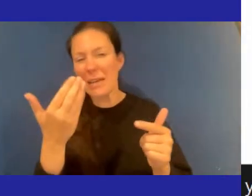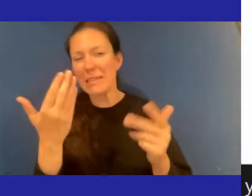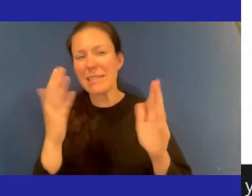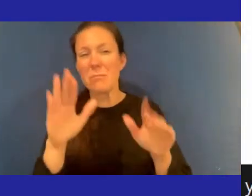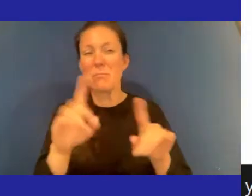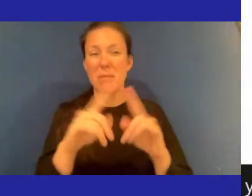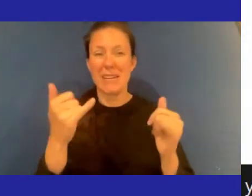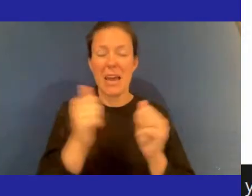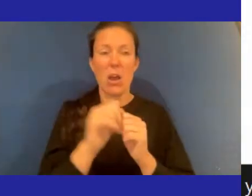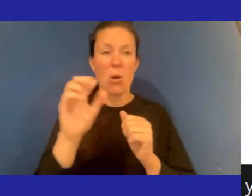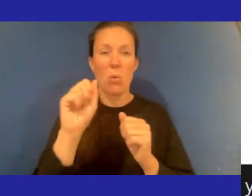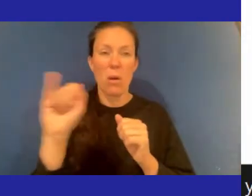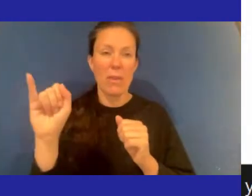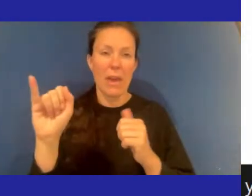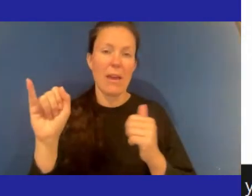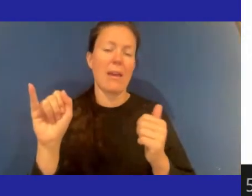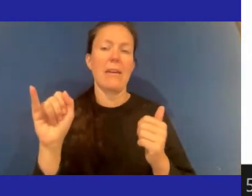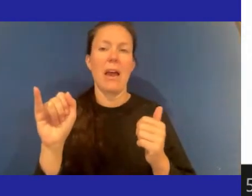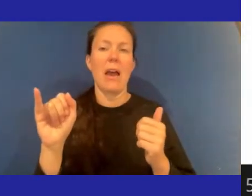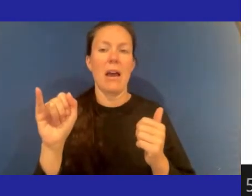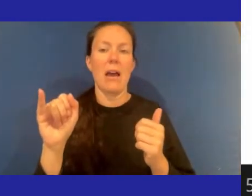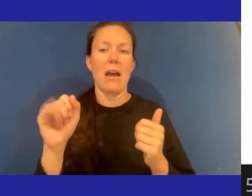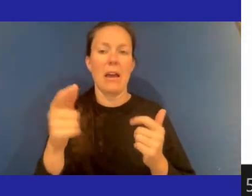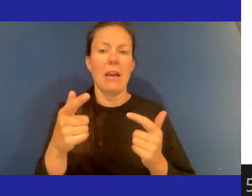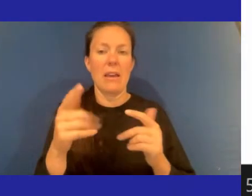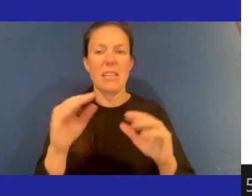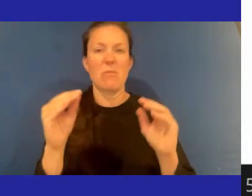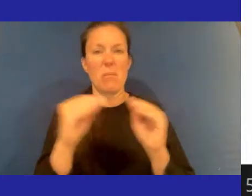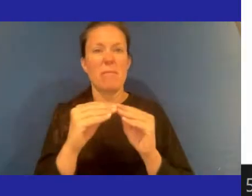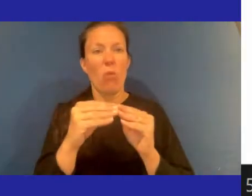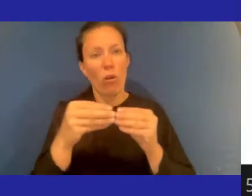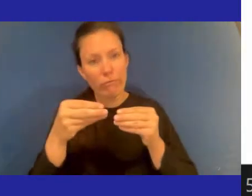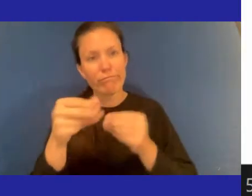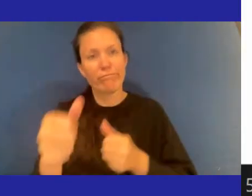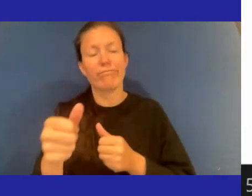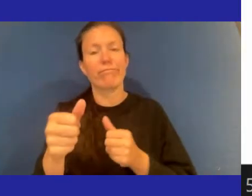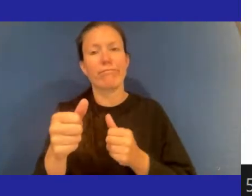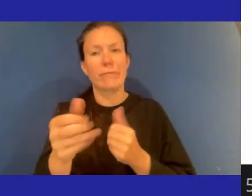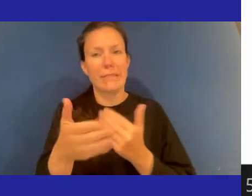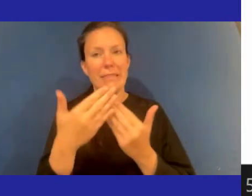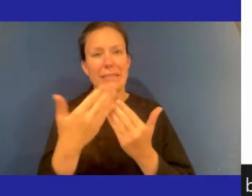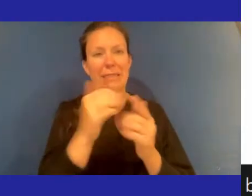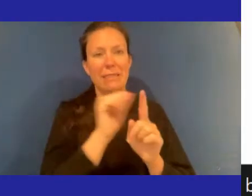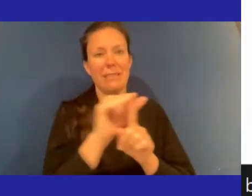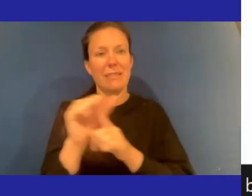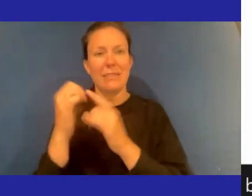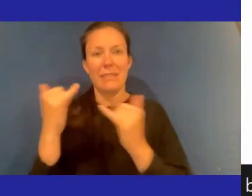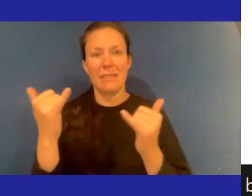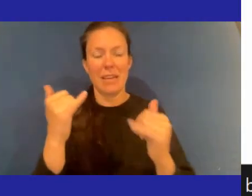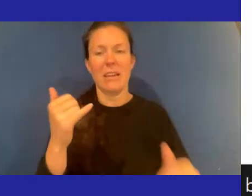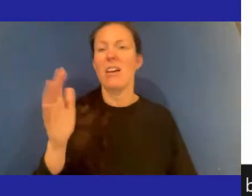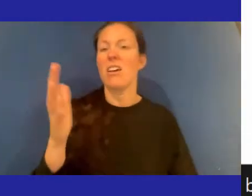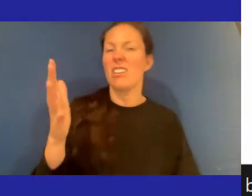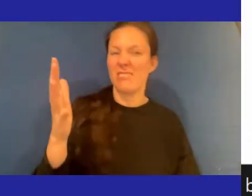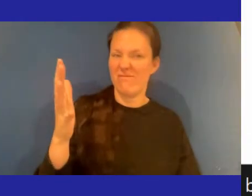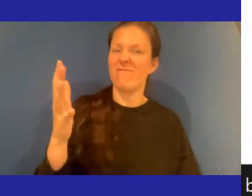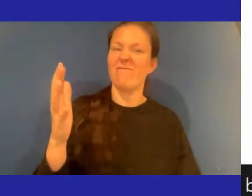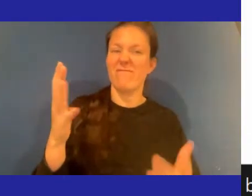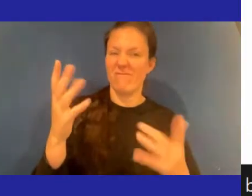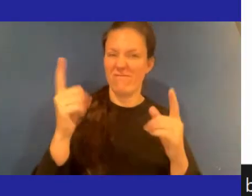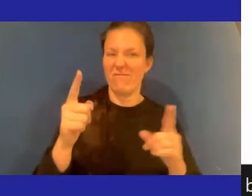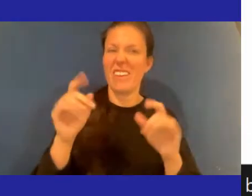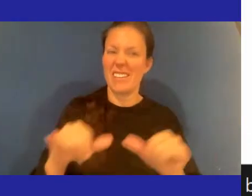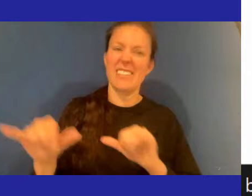AI that's become much more sophisticated. I'm just curious, are we seeing that, and is that all part of the? It's happening across the board, Dr.